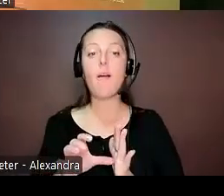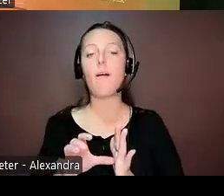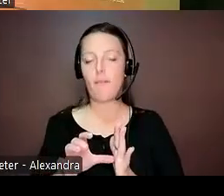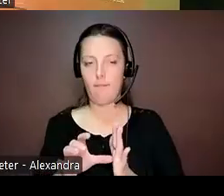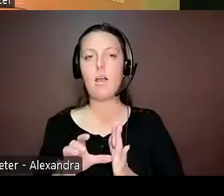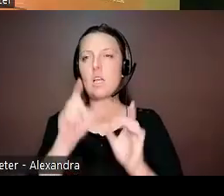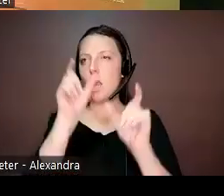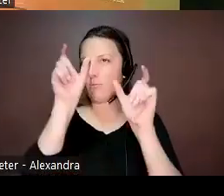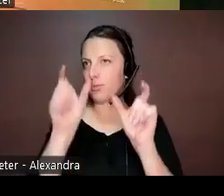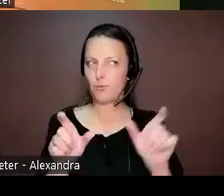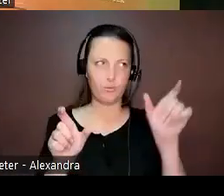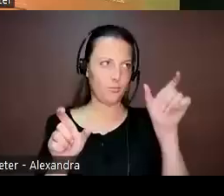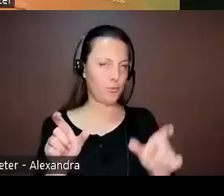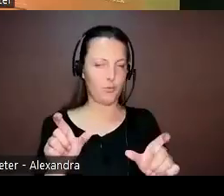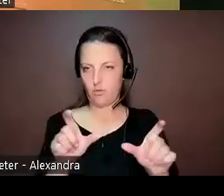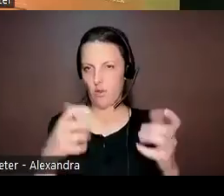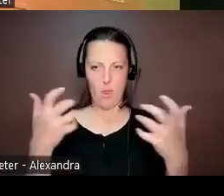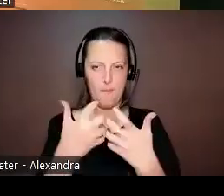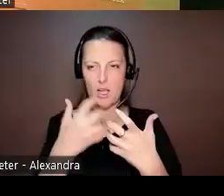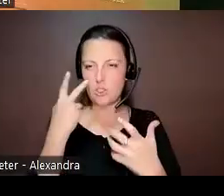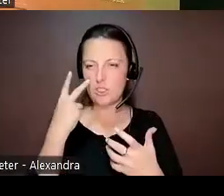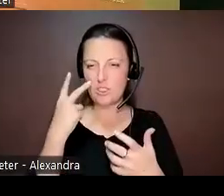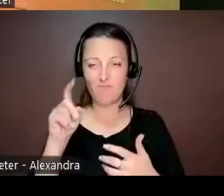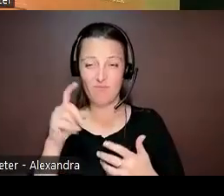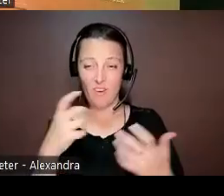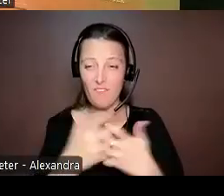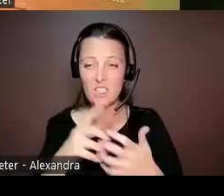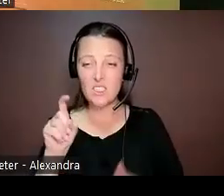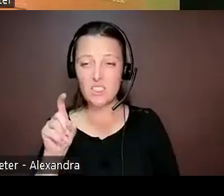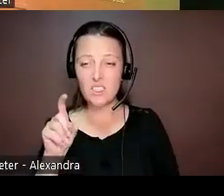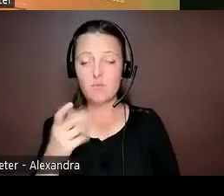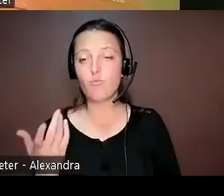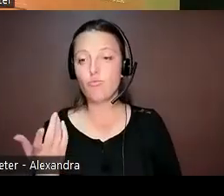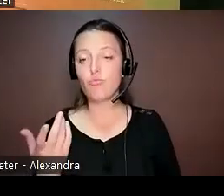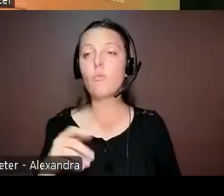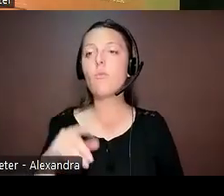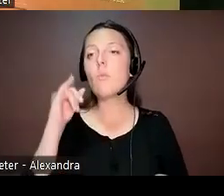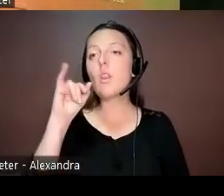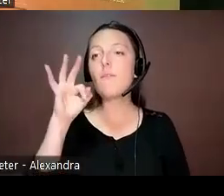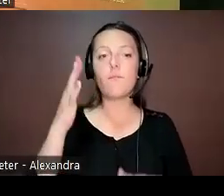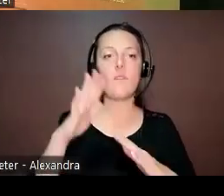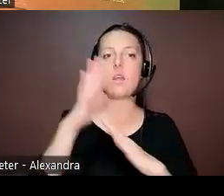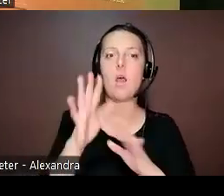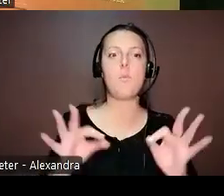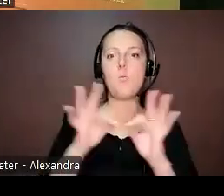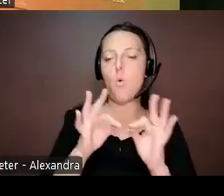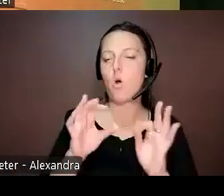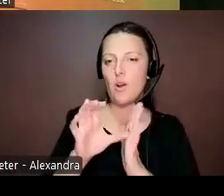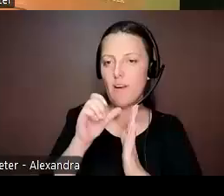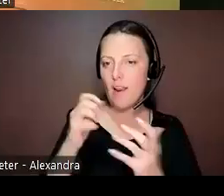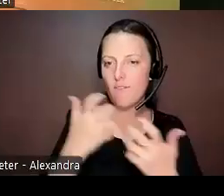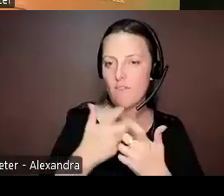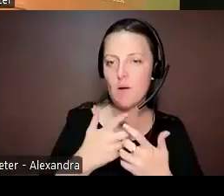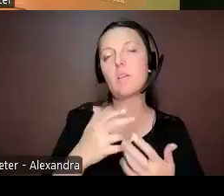it fit? Well, probably the most important criteria, it didn't fit. Obviously, it didn't quite have the intracranial